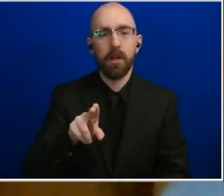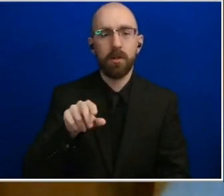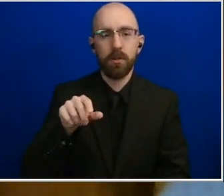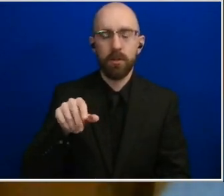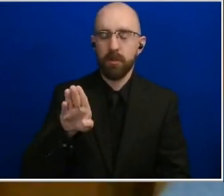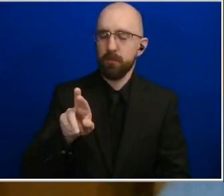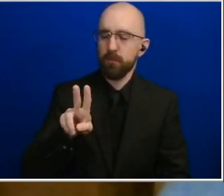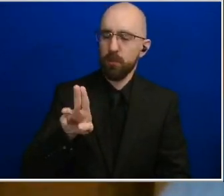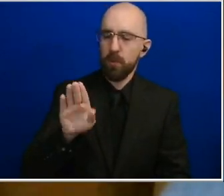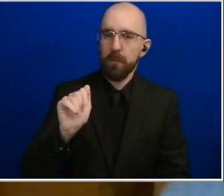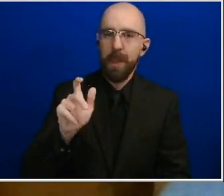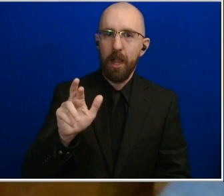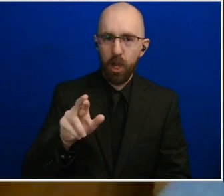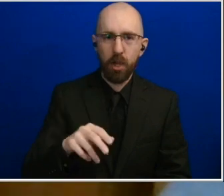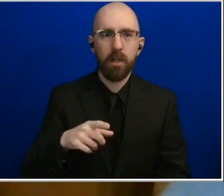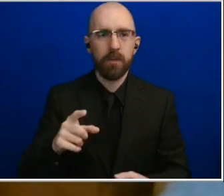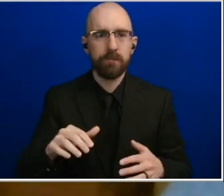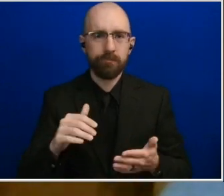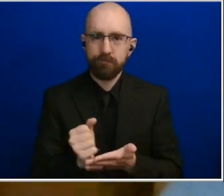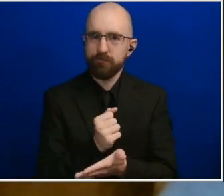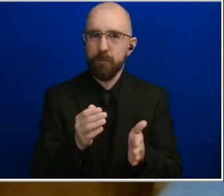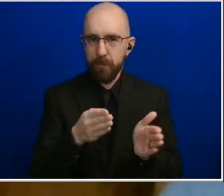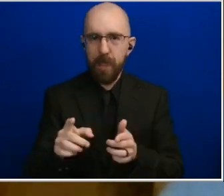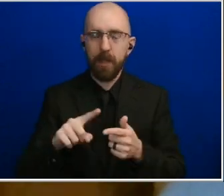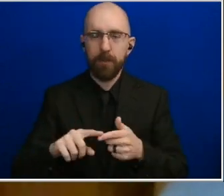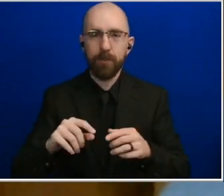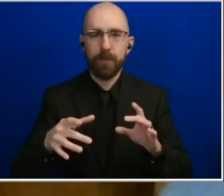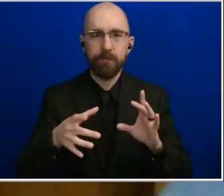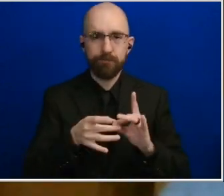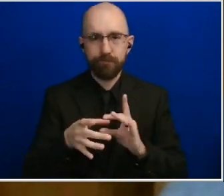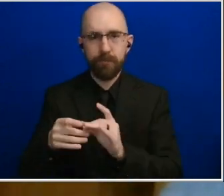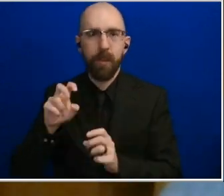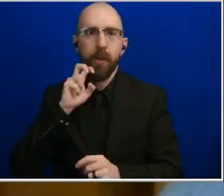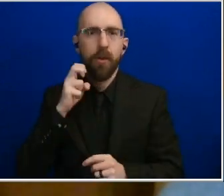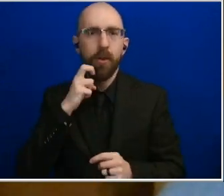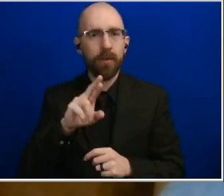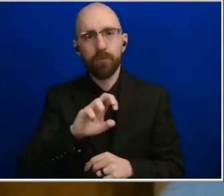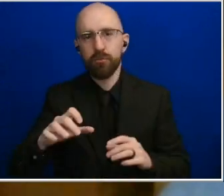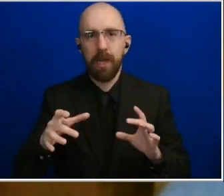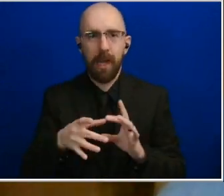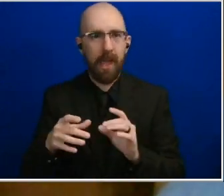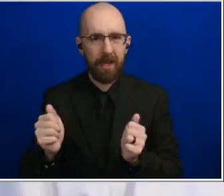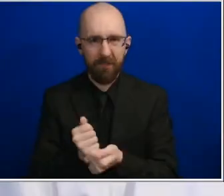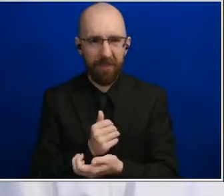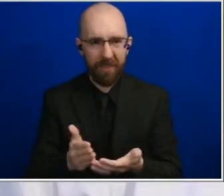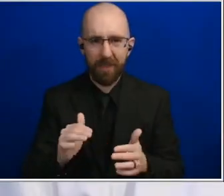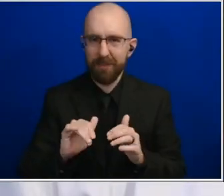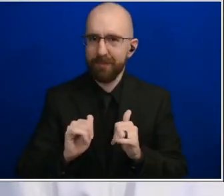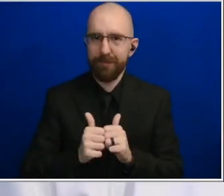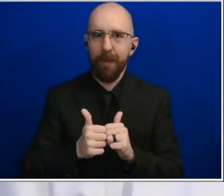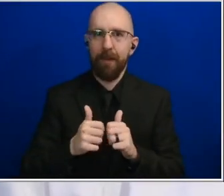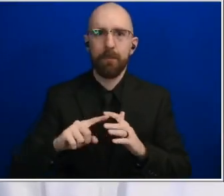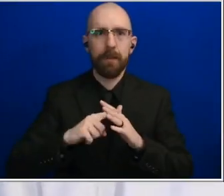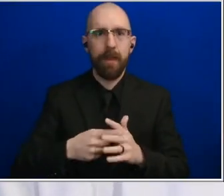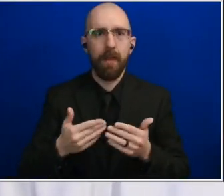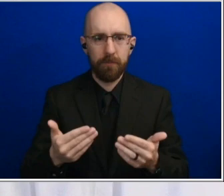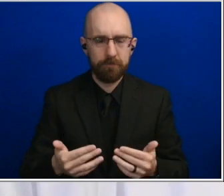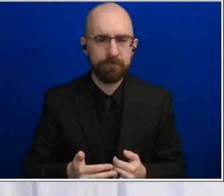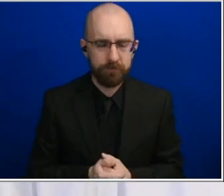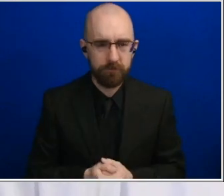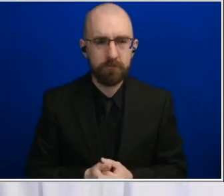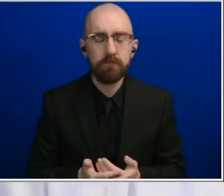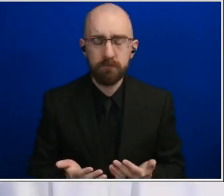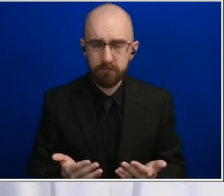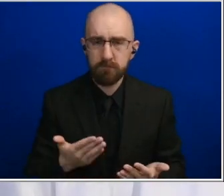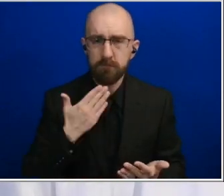this plan together to redo my nerves. So that's how it all began. Right. Can you